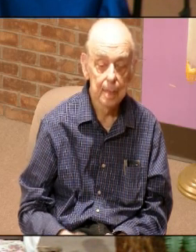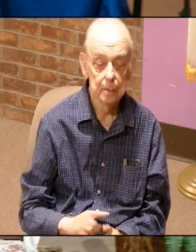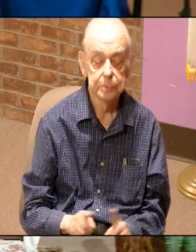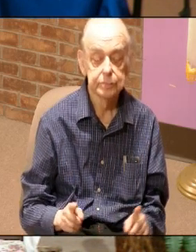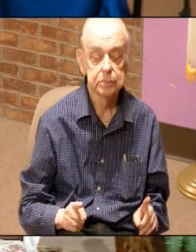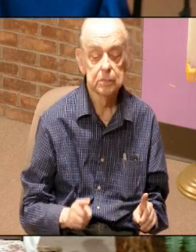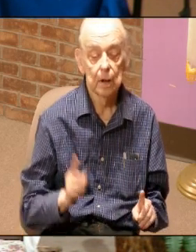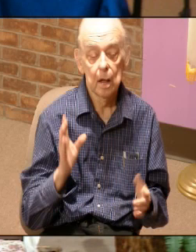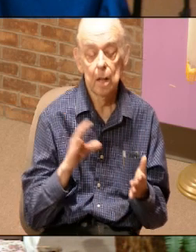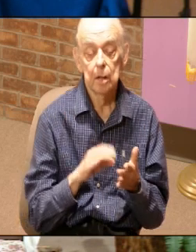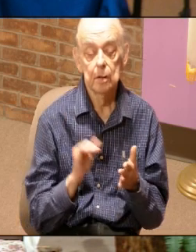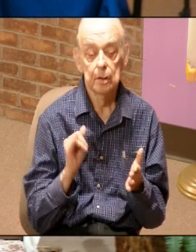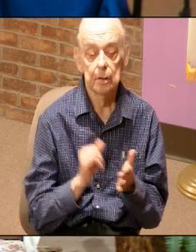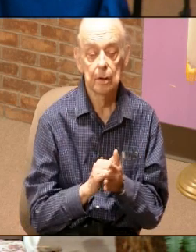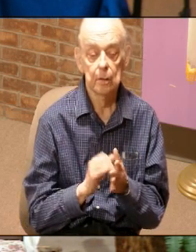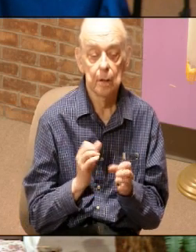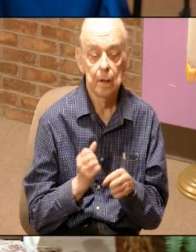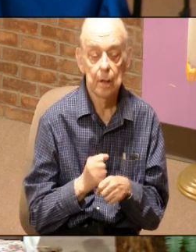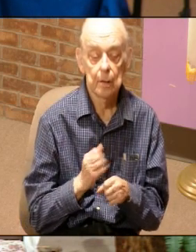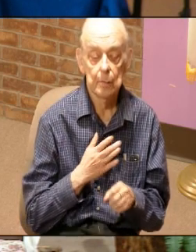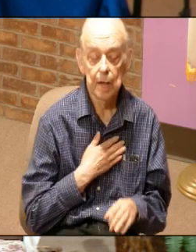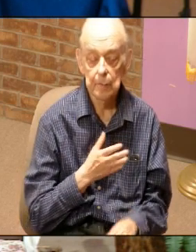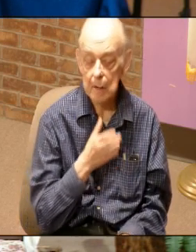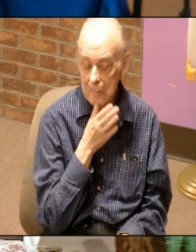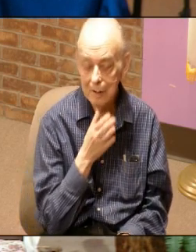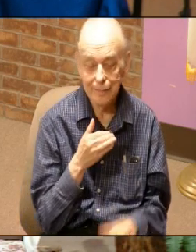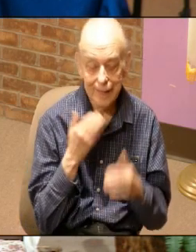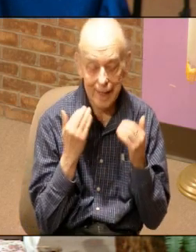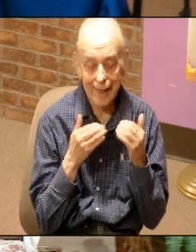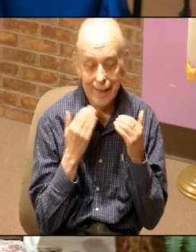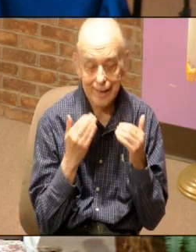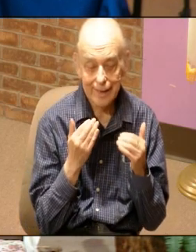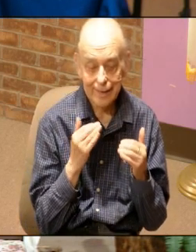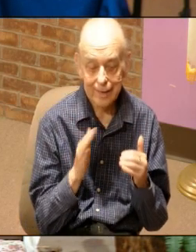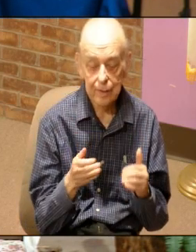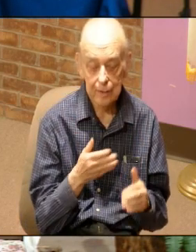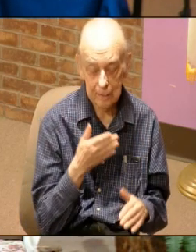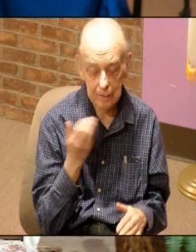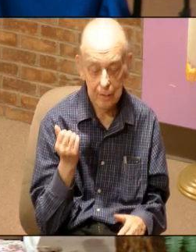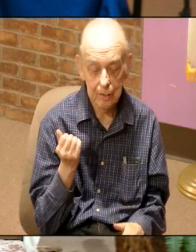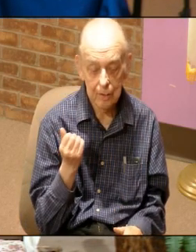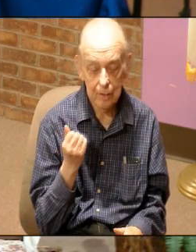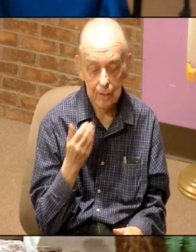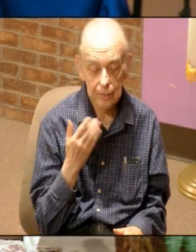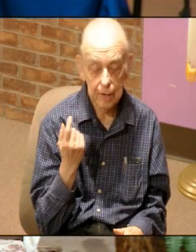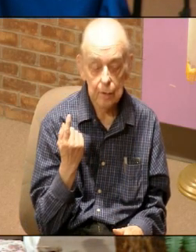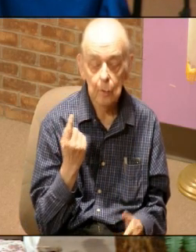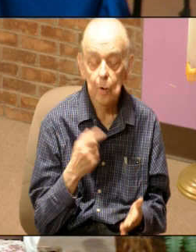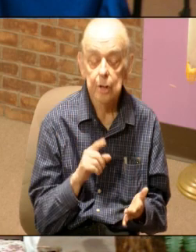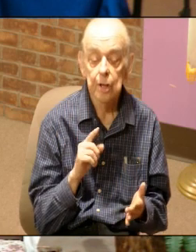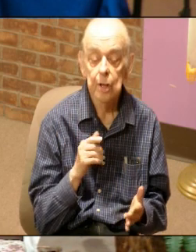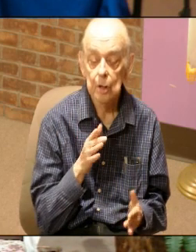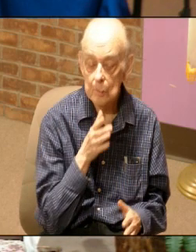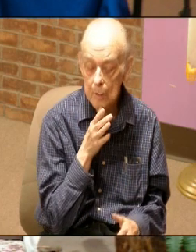But I found out that if I made my mom laugh, she would forget what she was going to do to me.